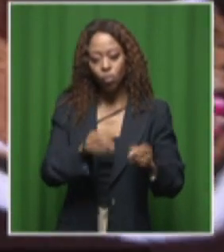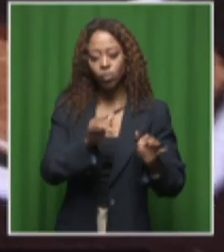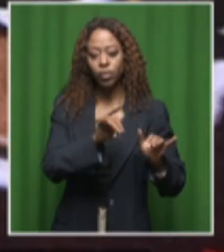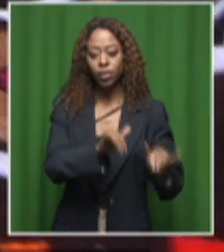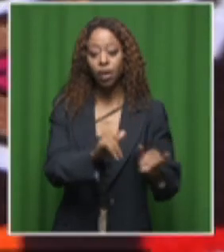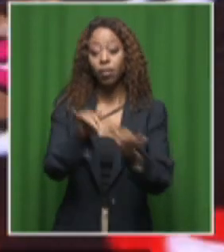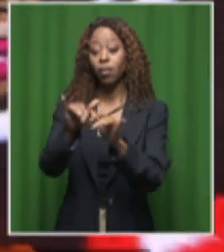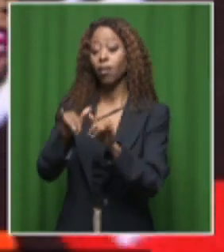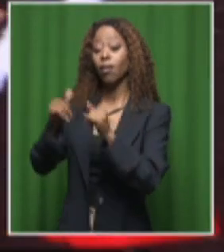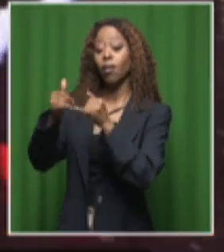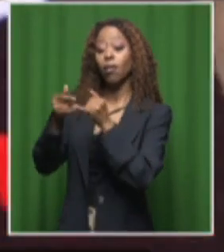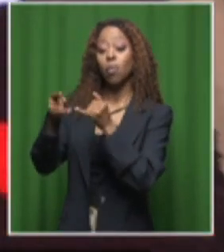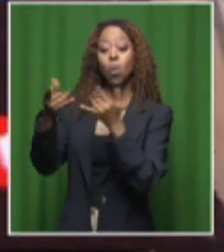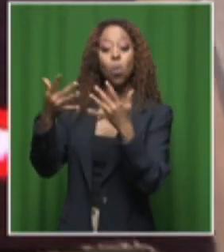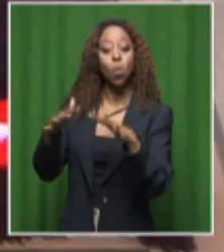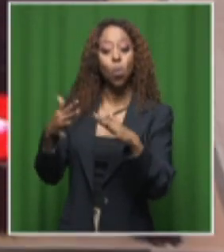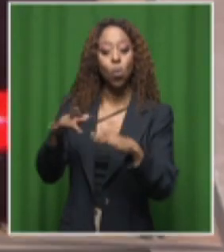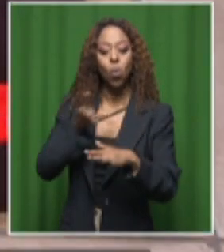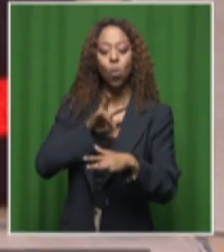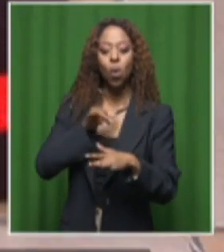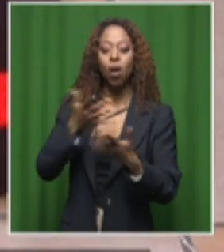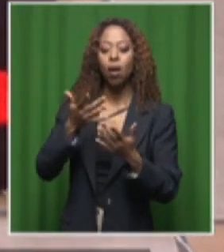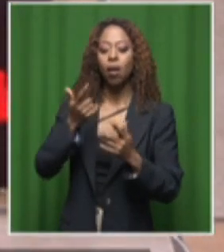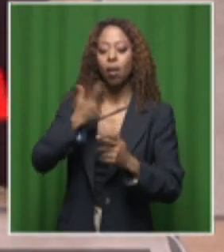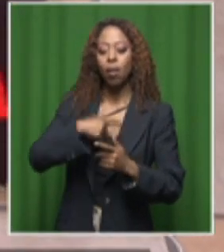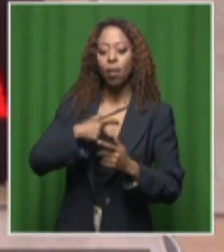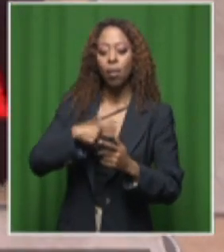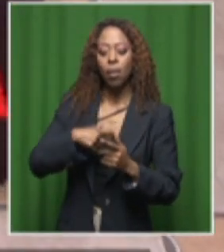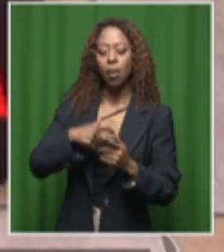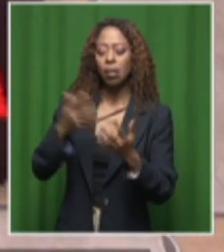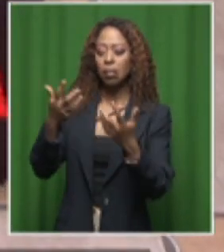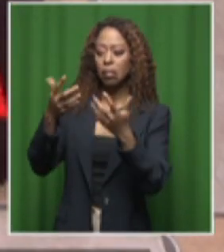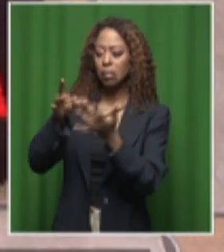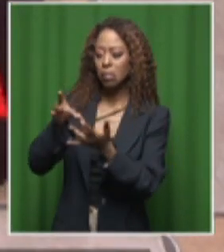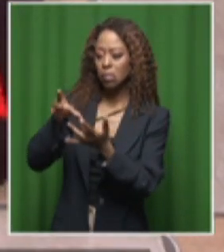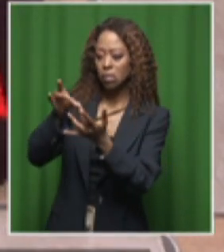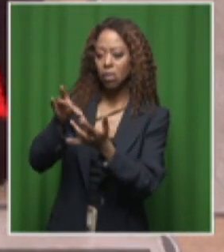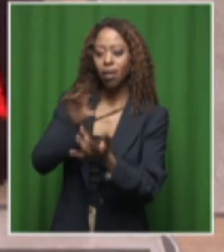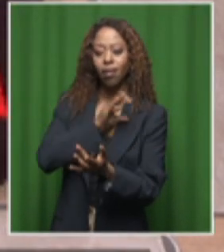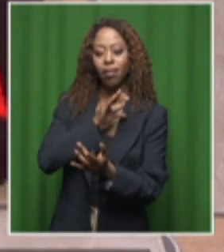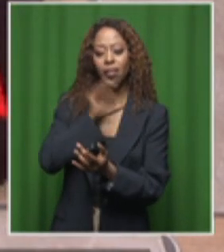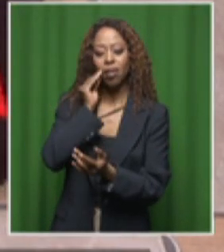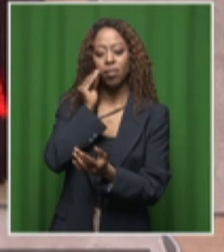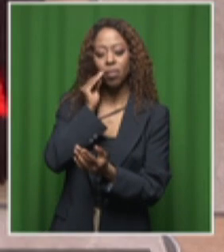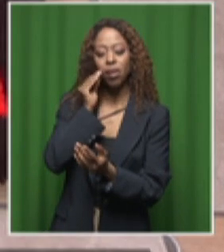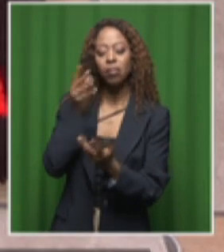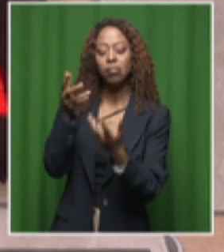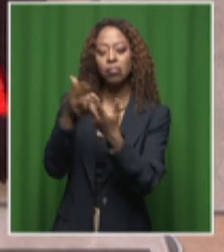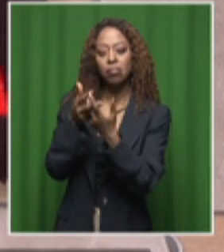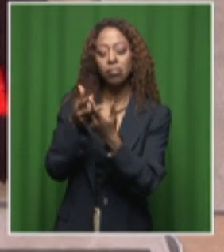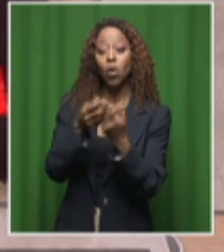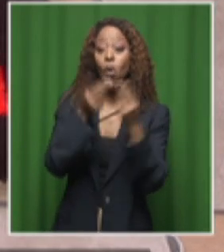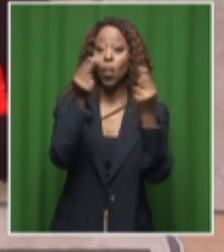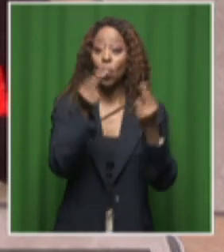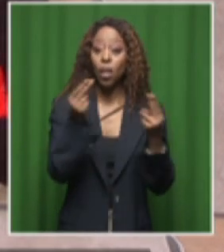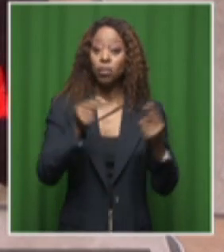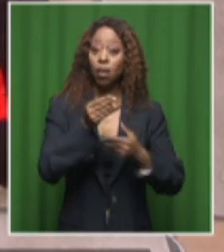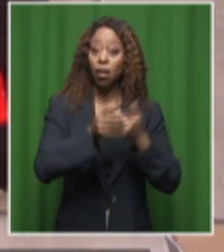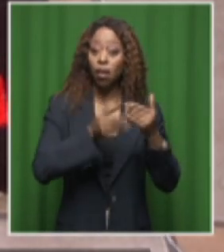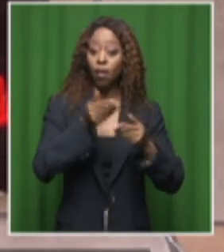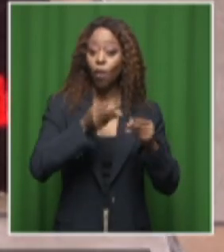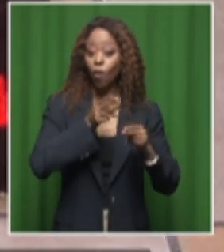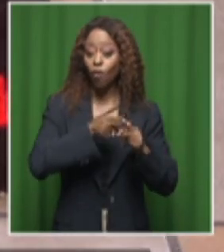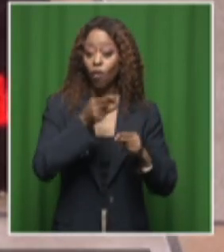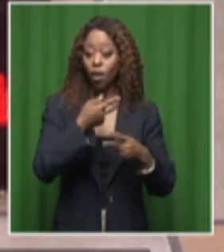company prides itself on providing a personalized and unique customer experience, from the design process to the